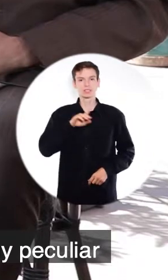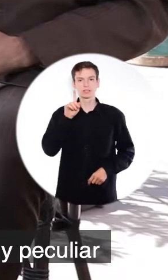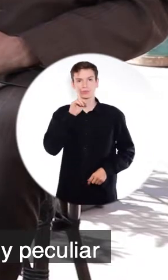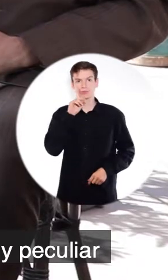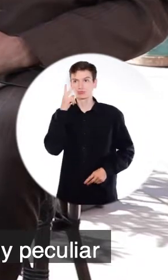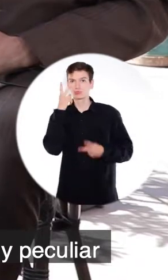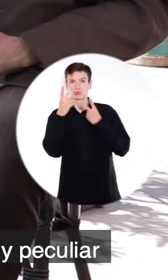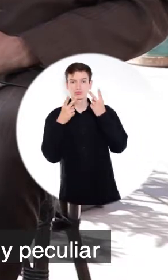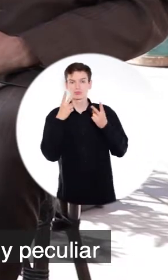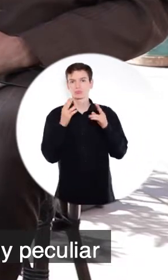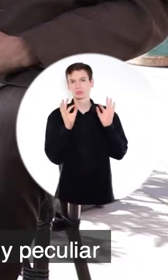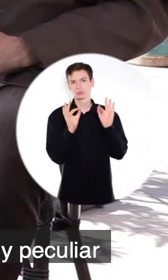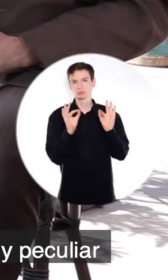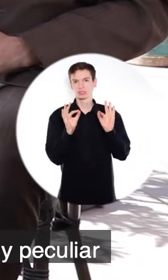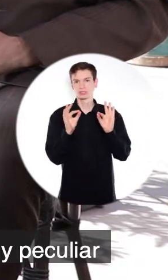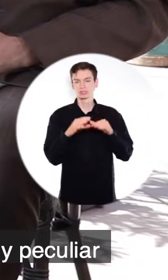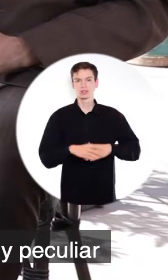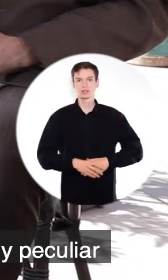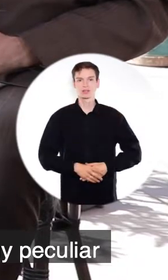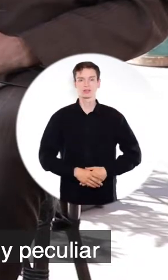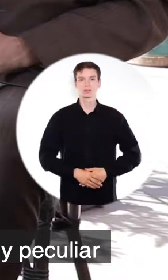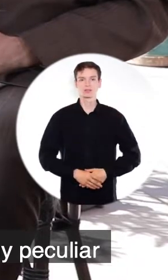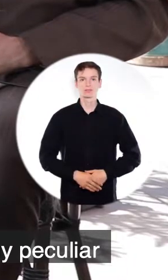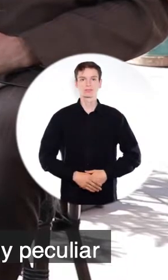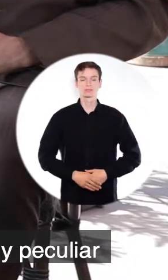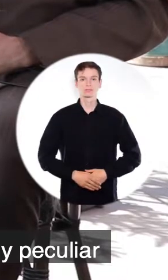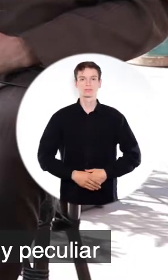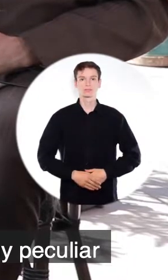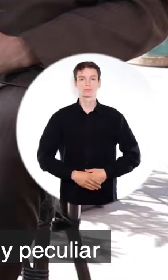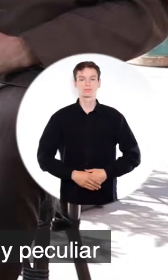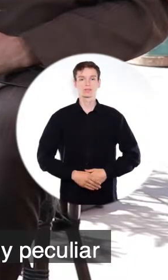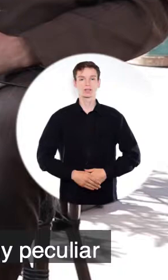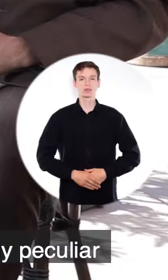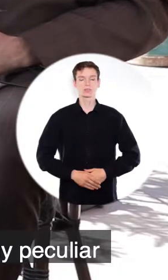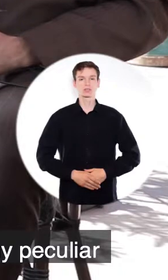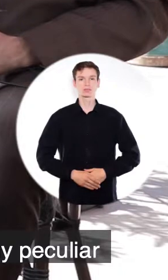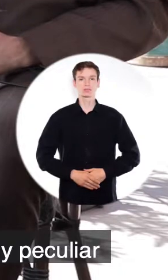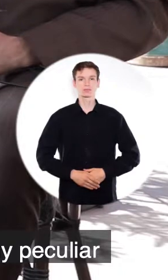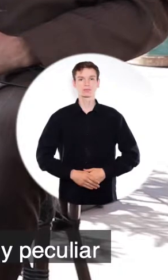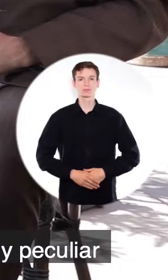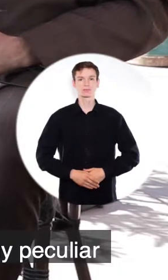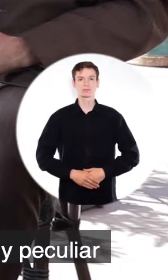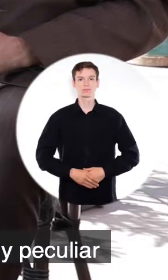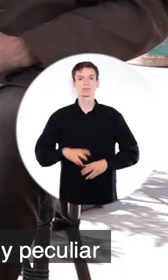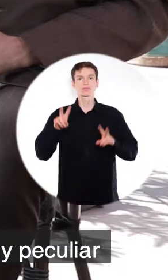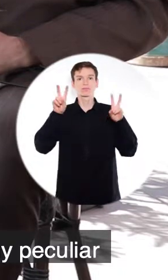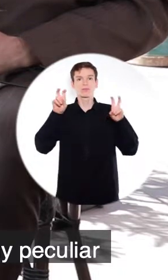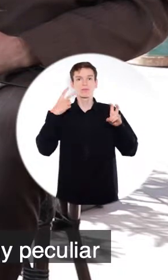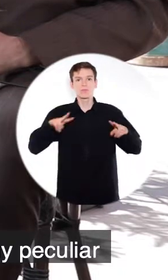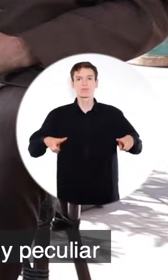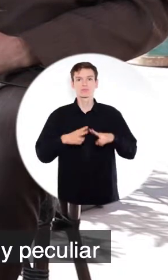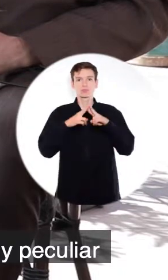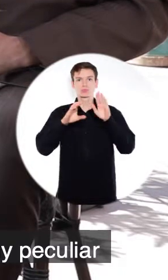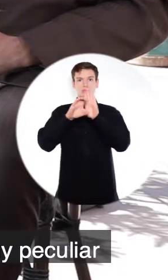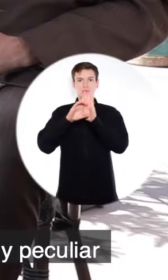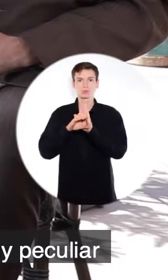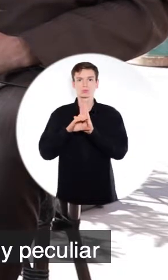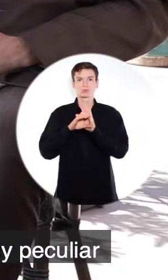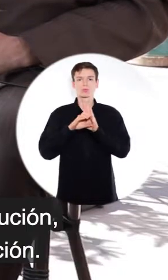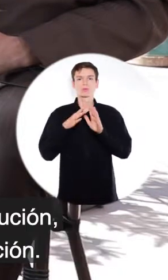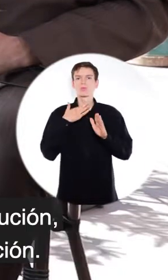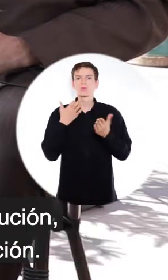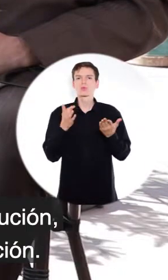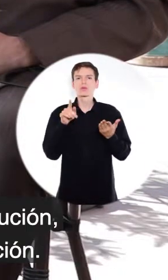You know a bit about Chile, and you have mentioned that Chile has a very peculiar status when it comes